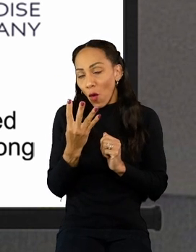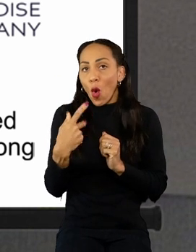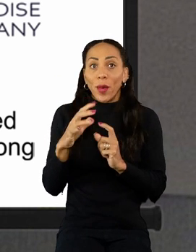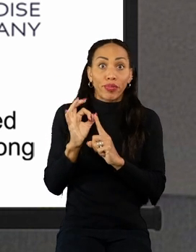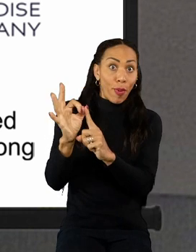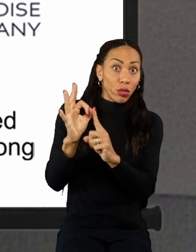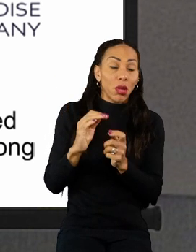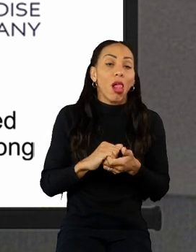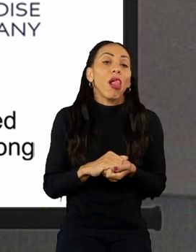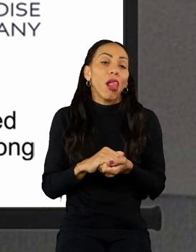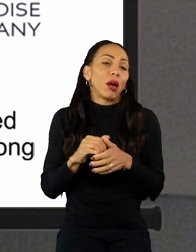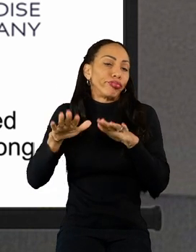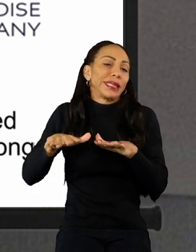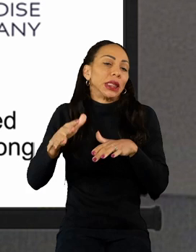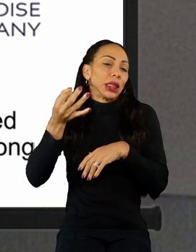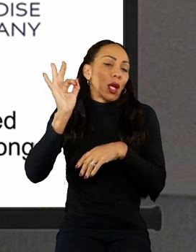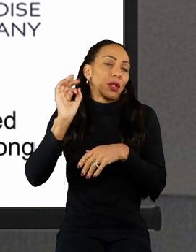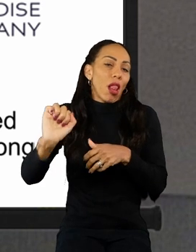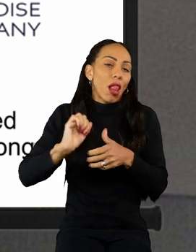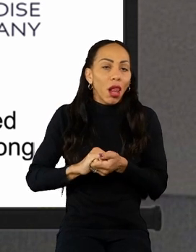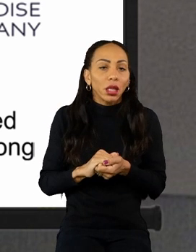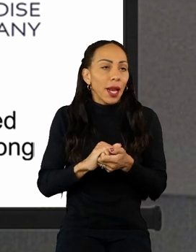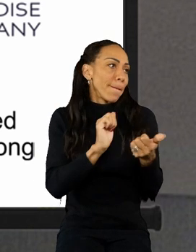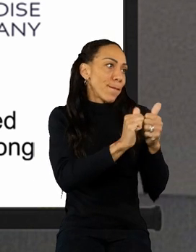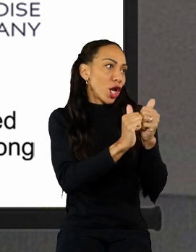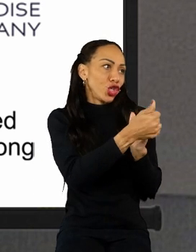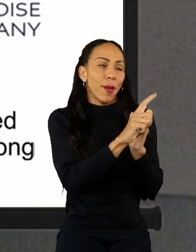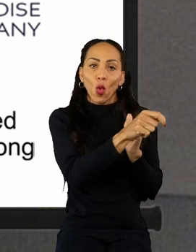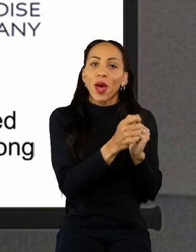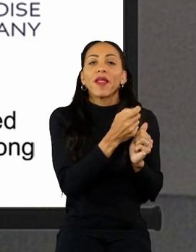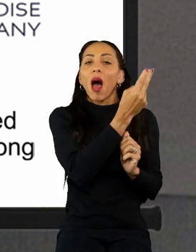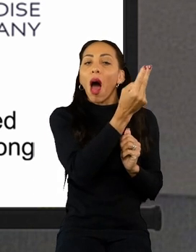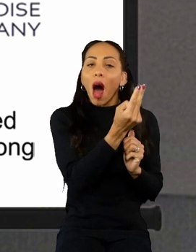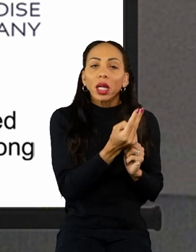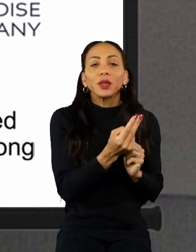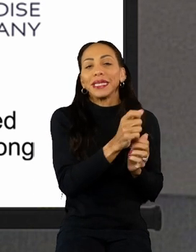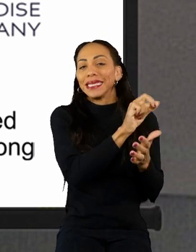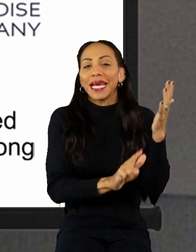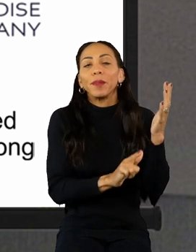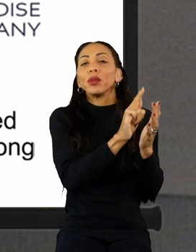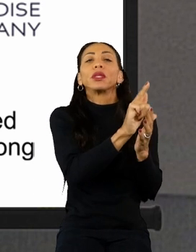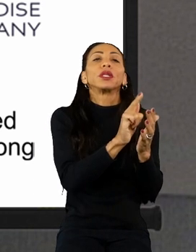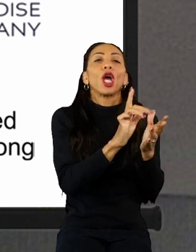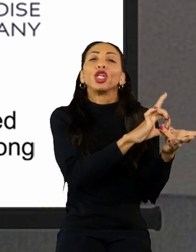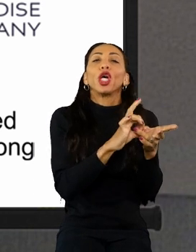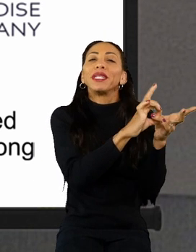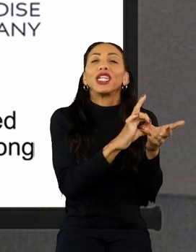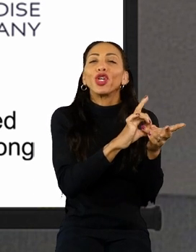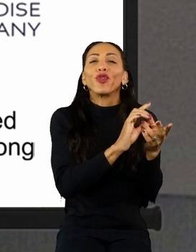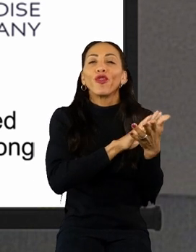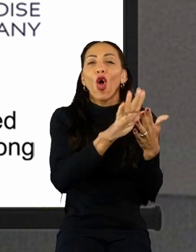which we put a proposal in to the British Council in partnership with Arts with the Disabled Association Hong